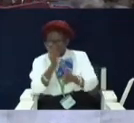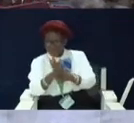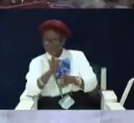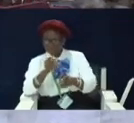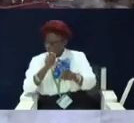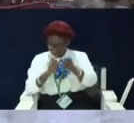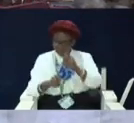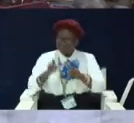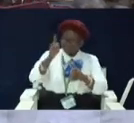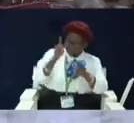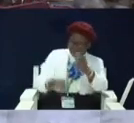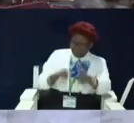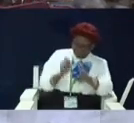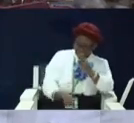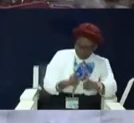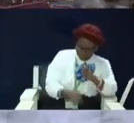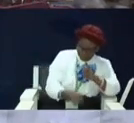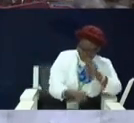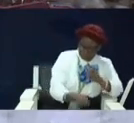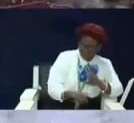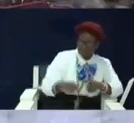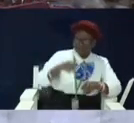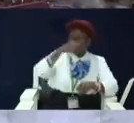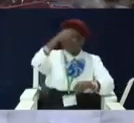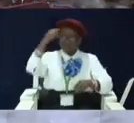Because he spoke that